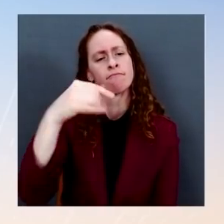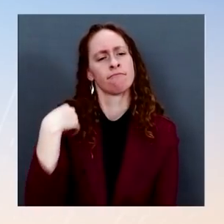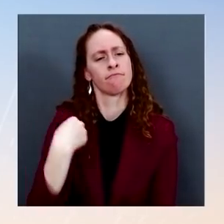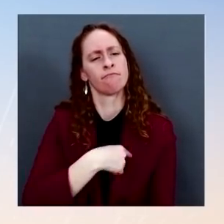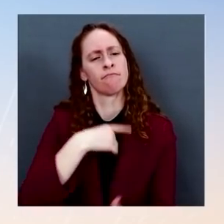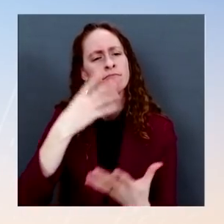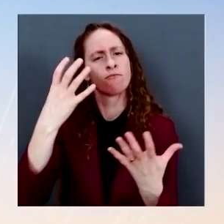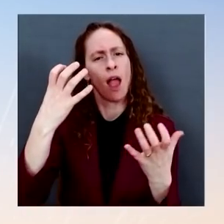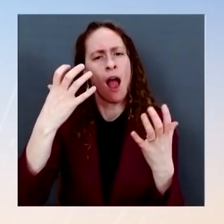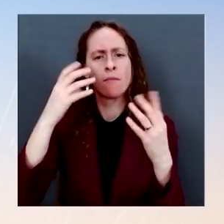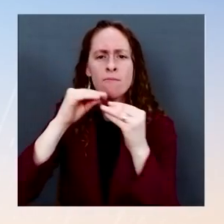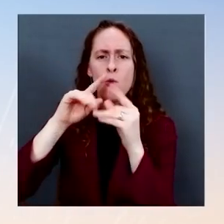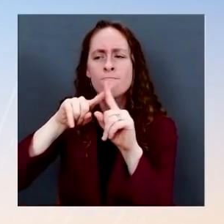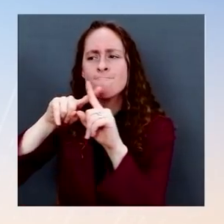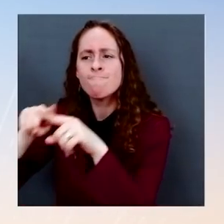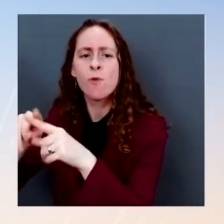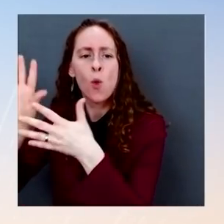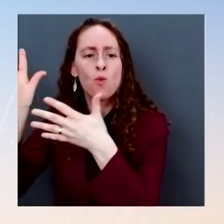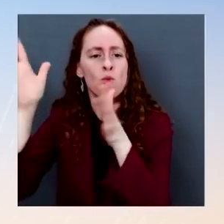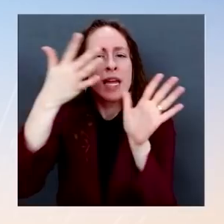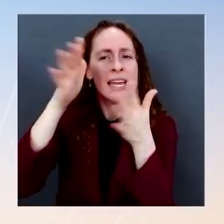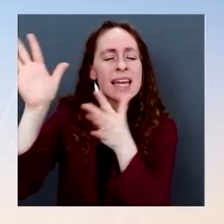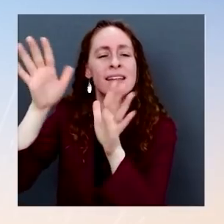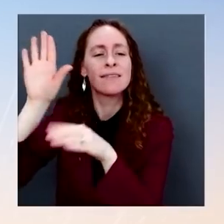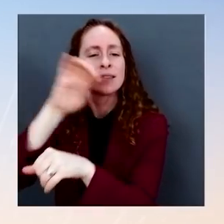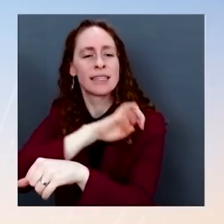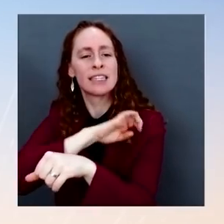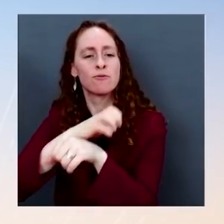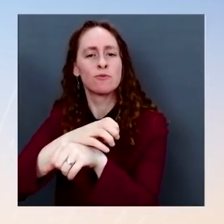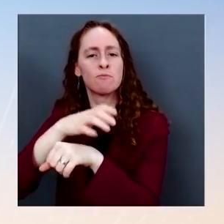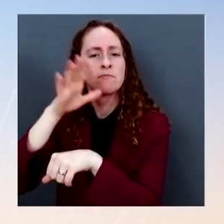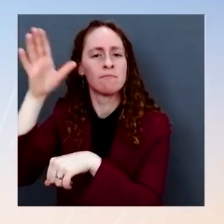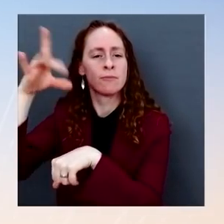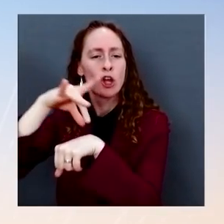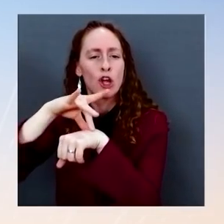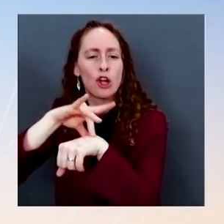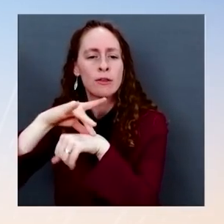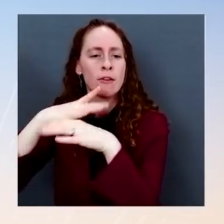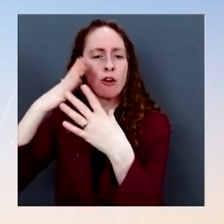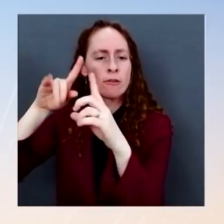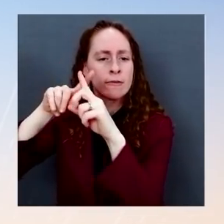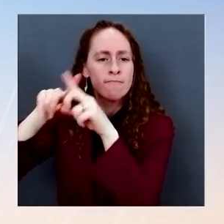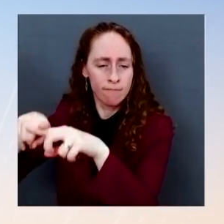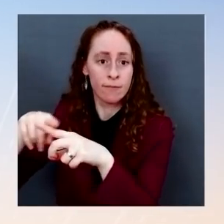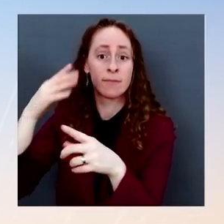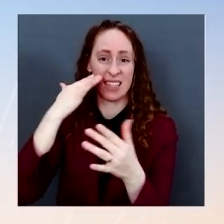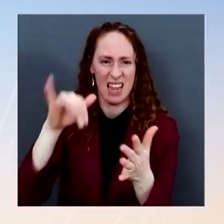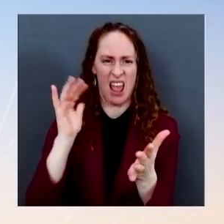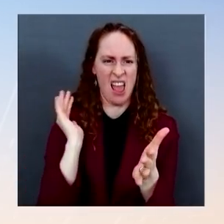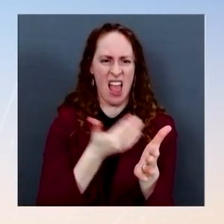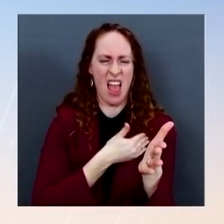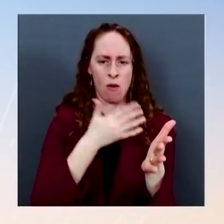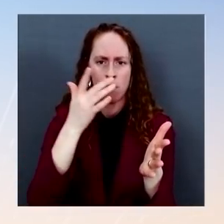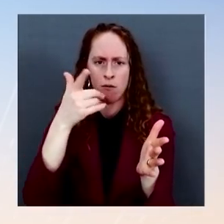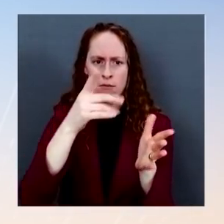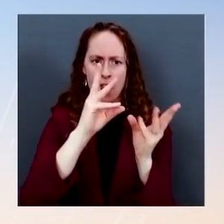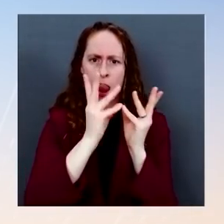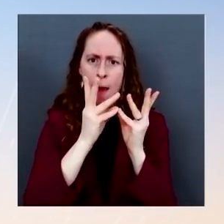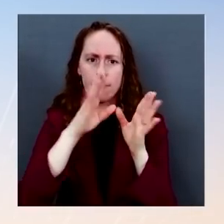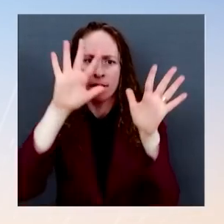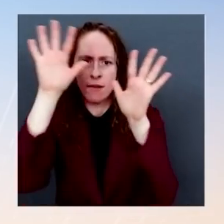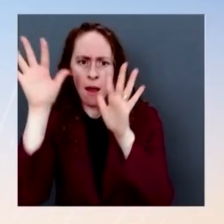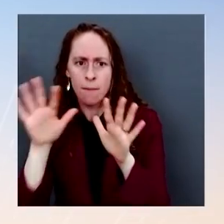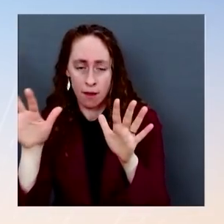without the benefit, the vast majority of it, of legislation. There are also components in the infrastructure package and law that will also